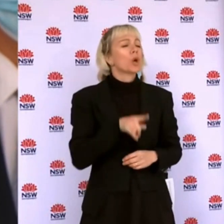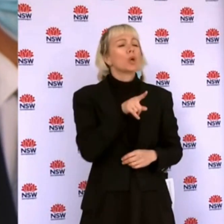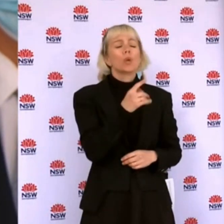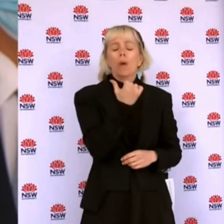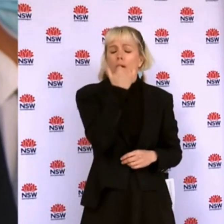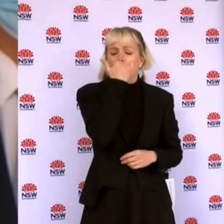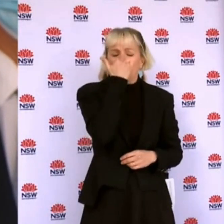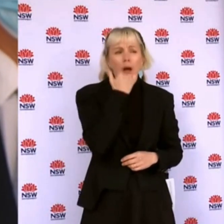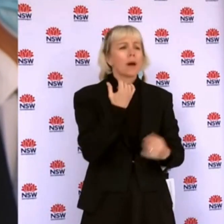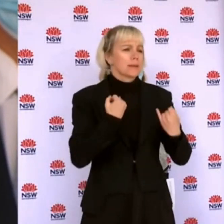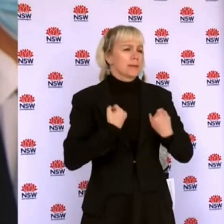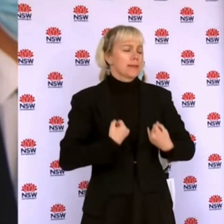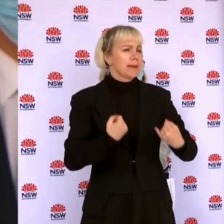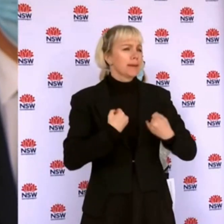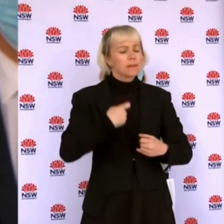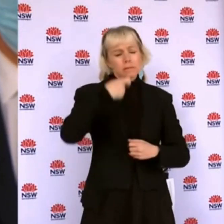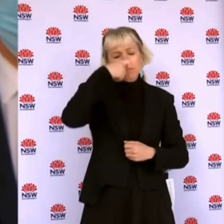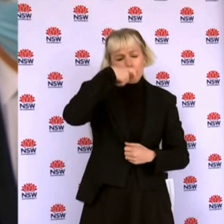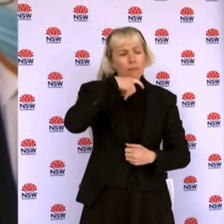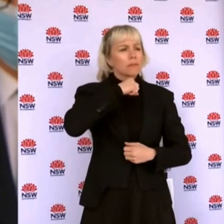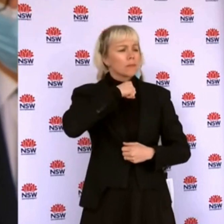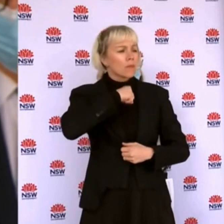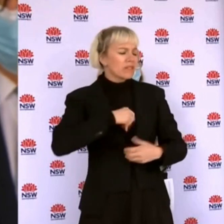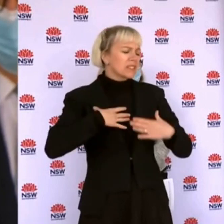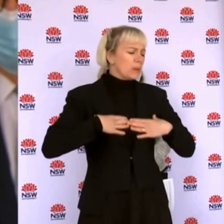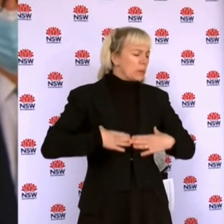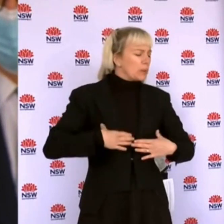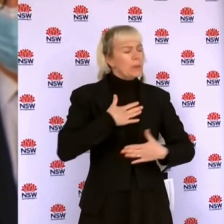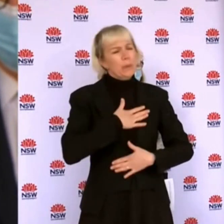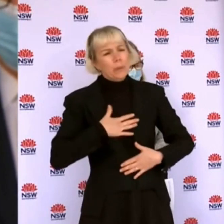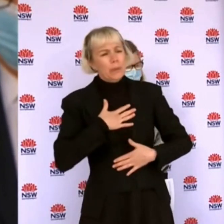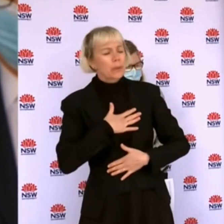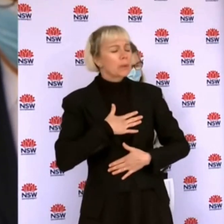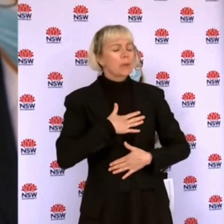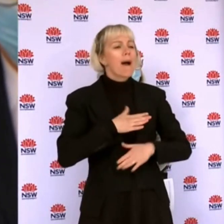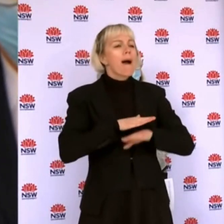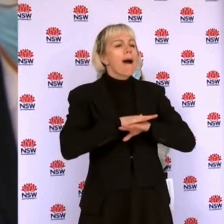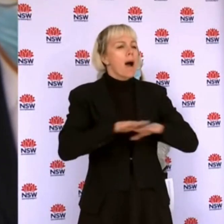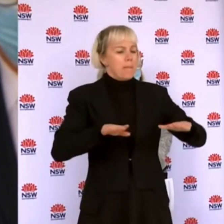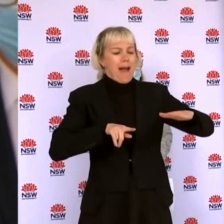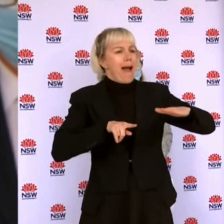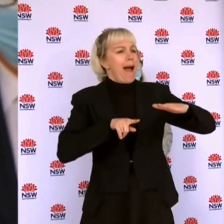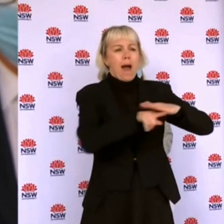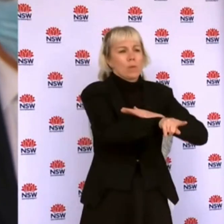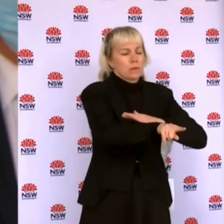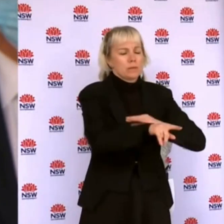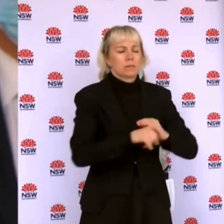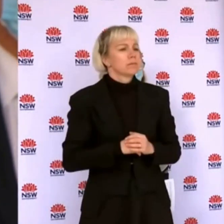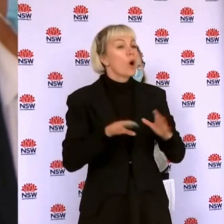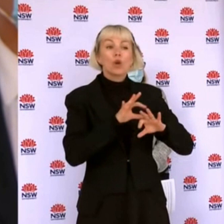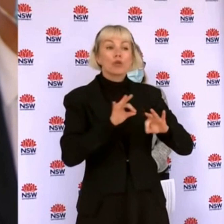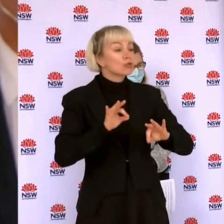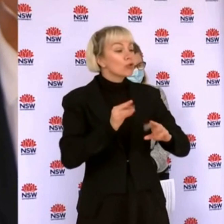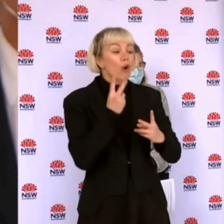of symptoms, you're not going out of your house to a workplace or to visit a loved one who needs